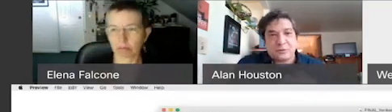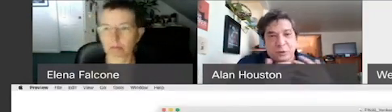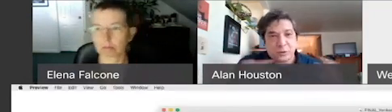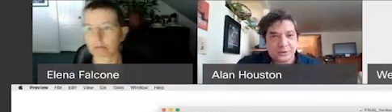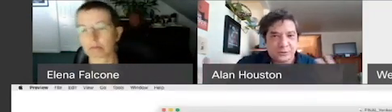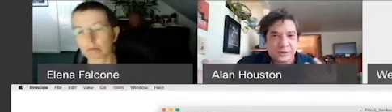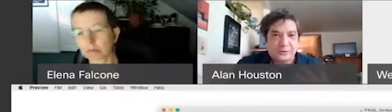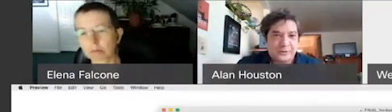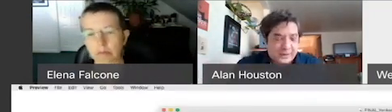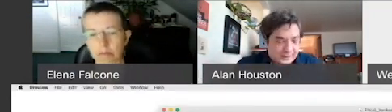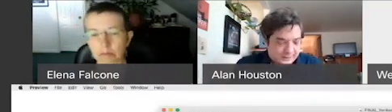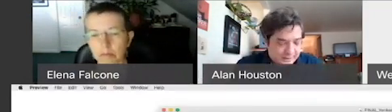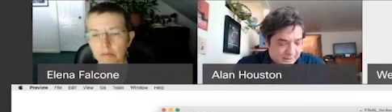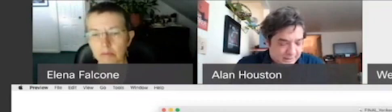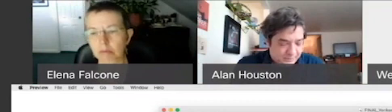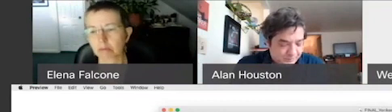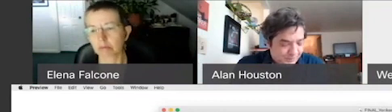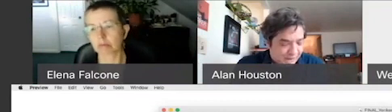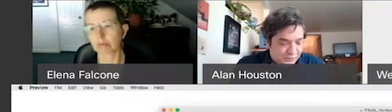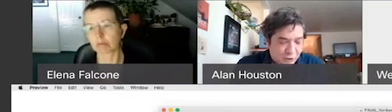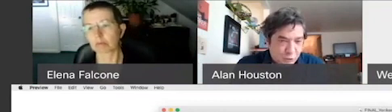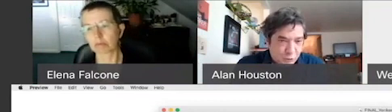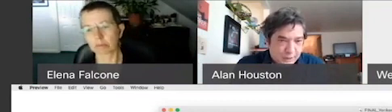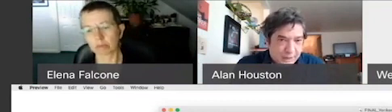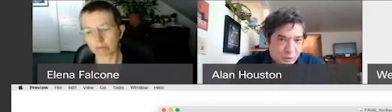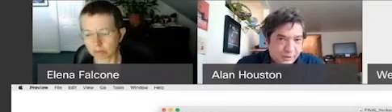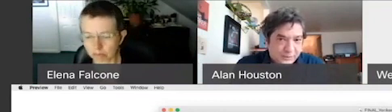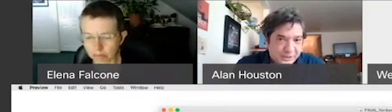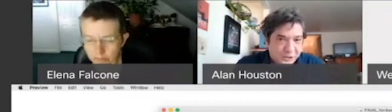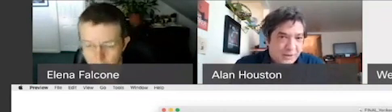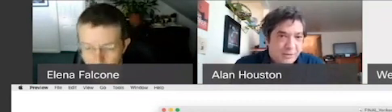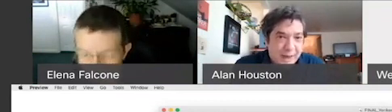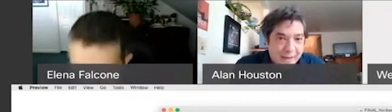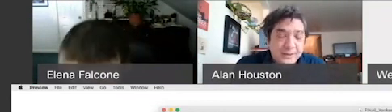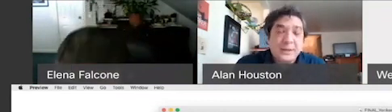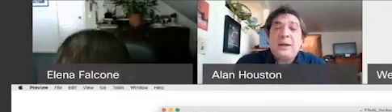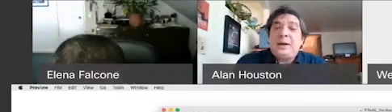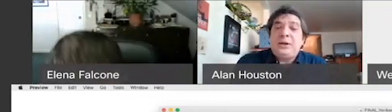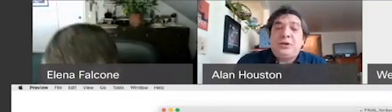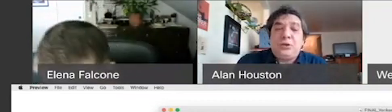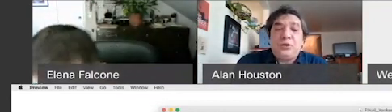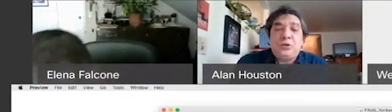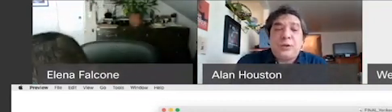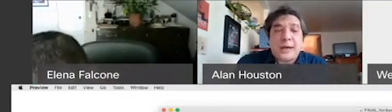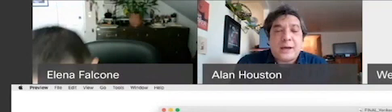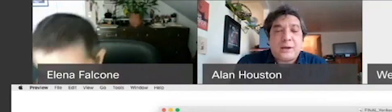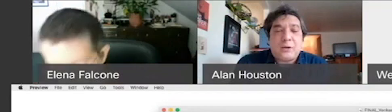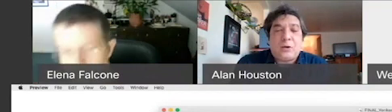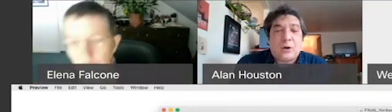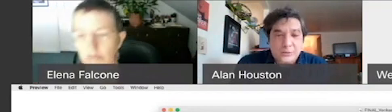your life. And if you would like more information on that, you can